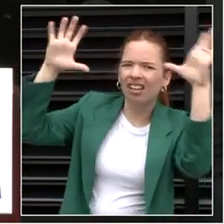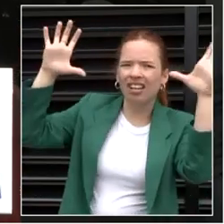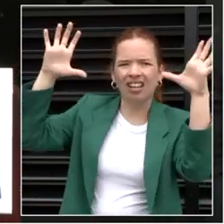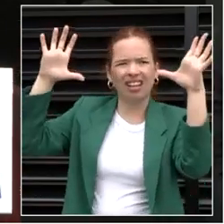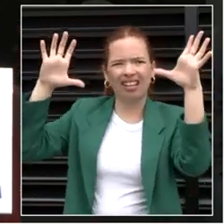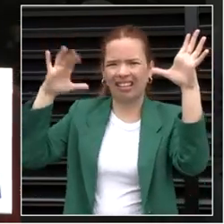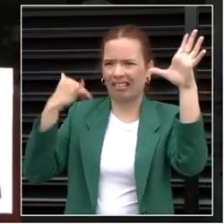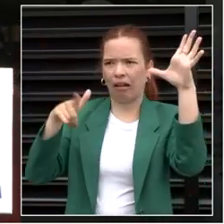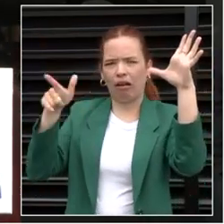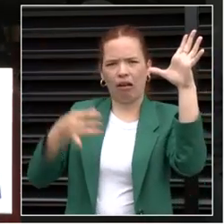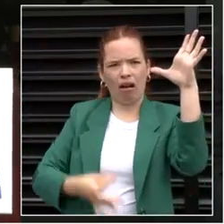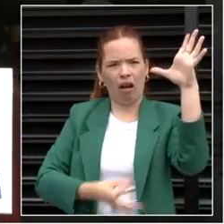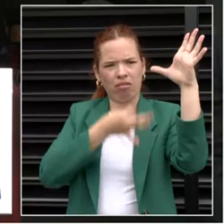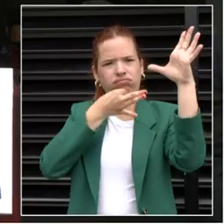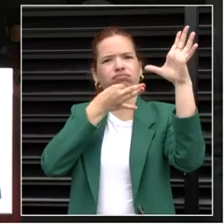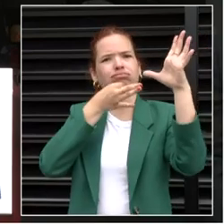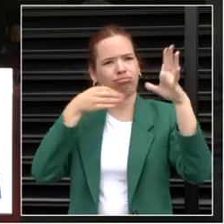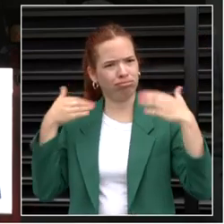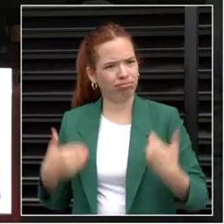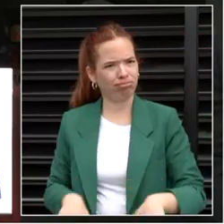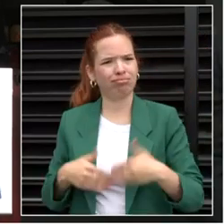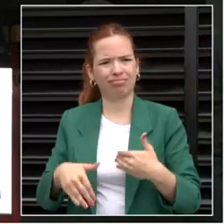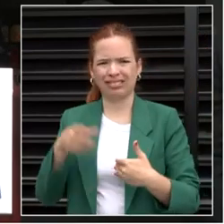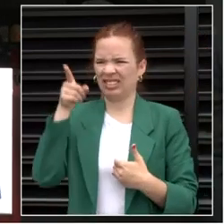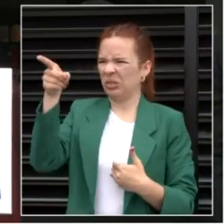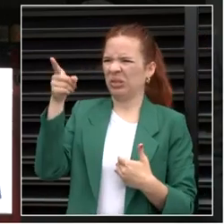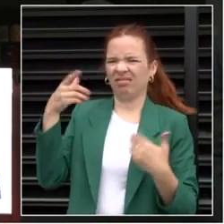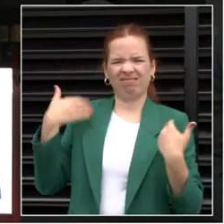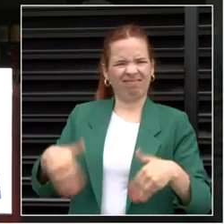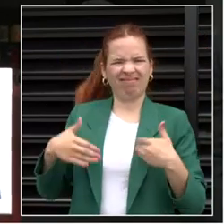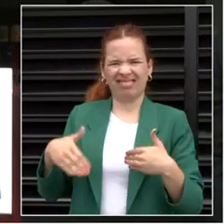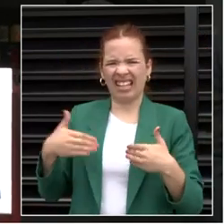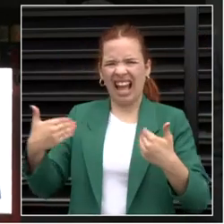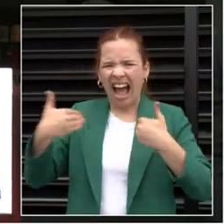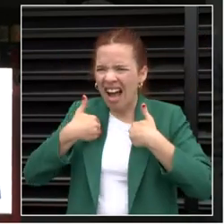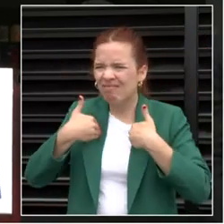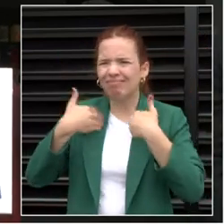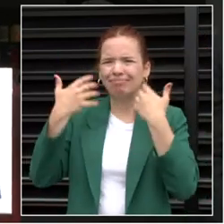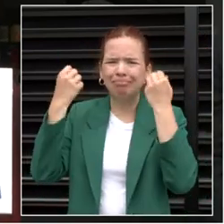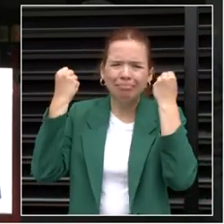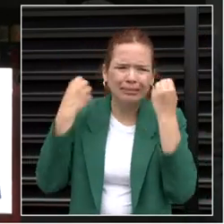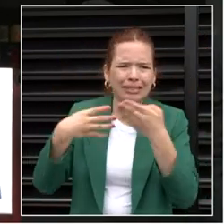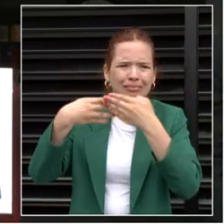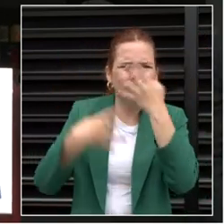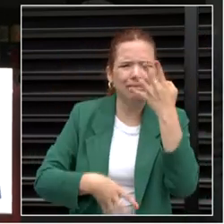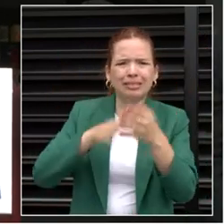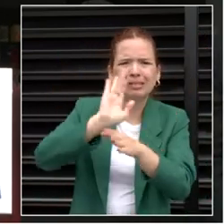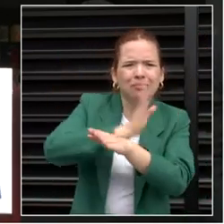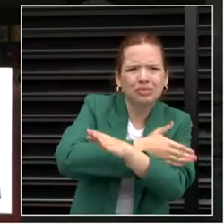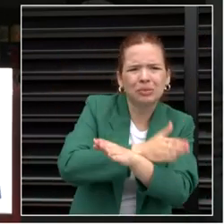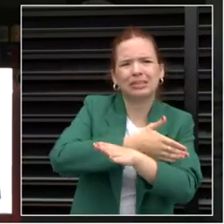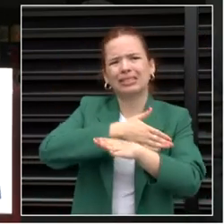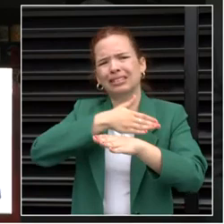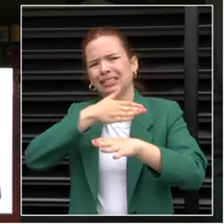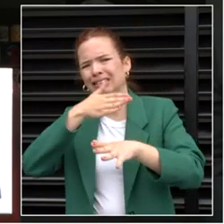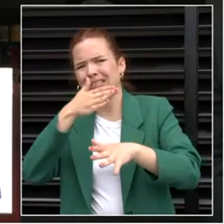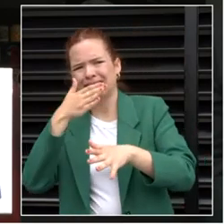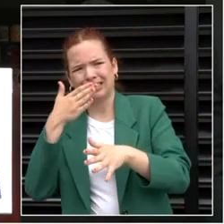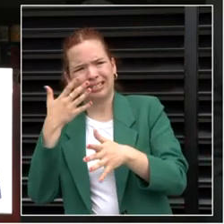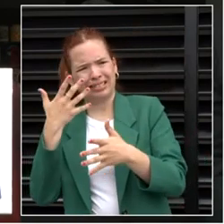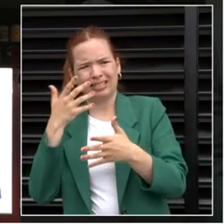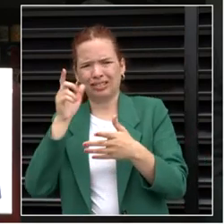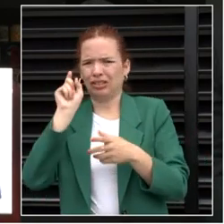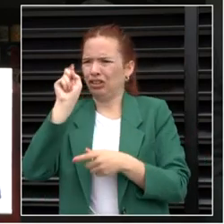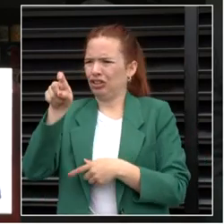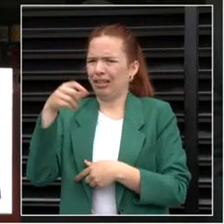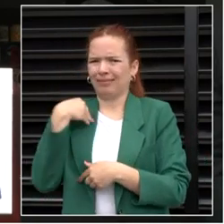lot of historical types, especially music types, and I thought, let's get one done of Dave. Dave will like that, right?